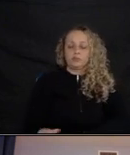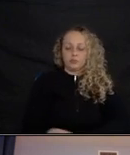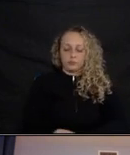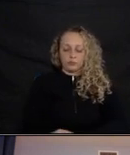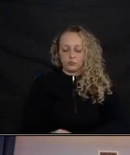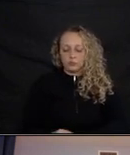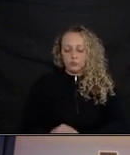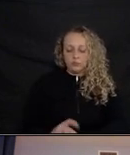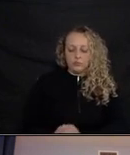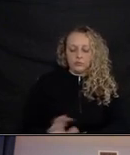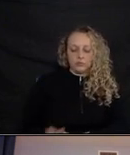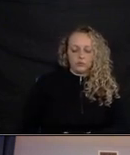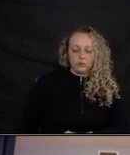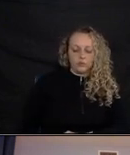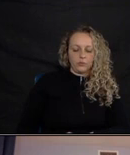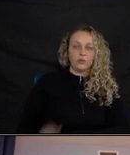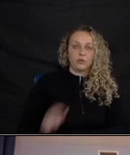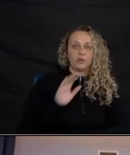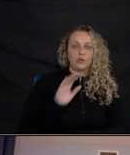Item 5D,